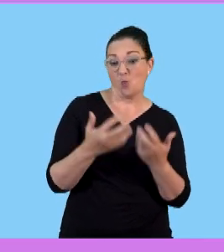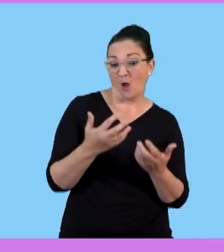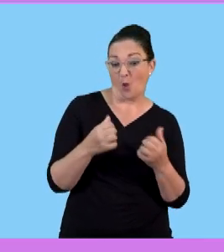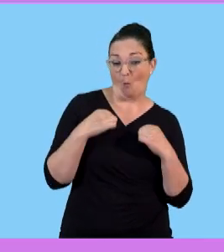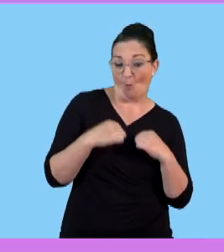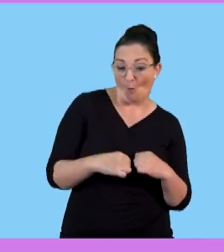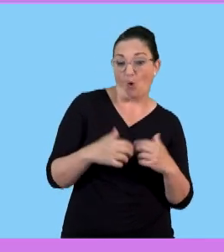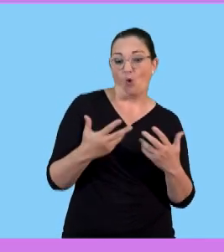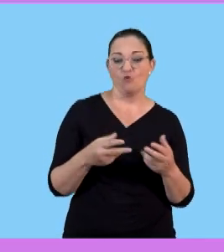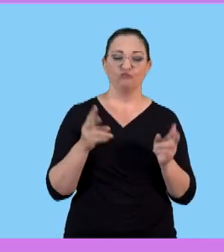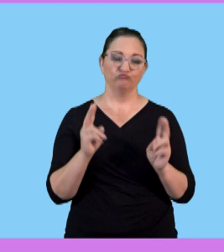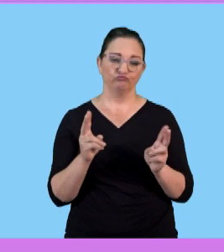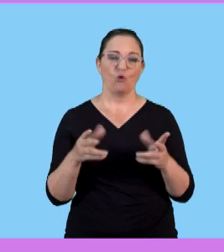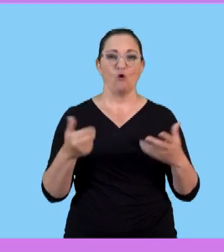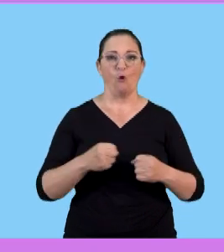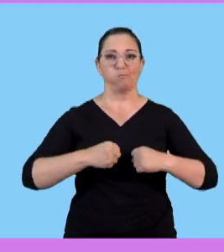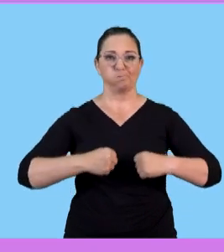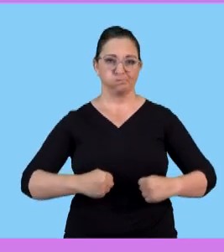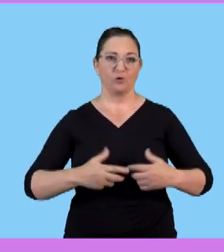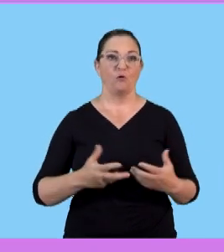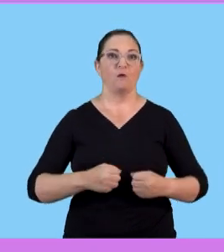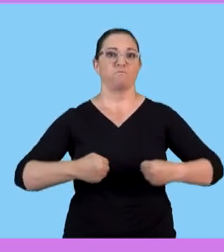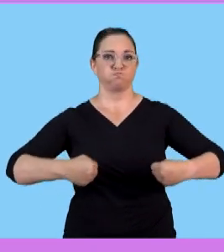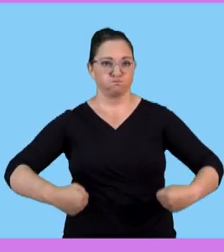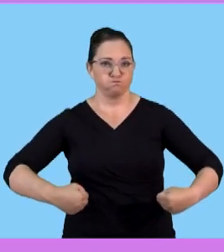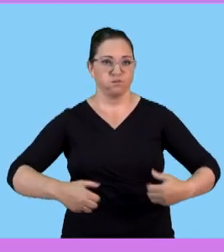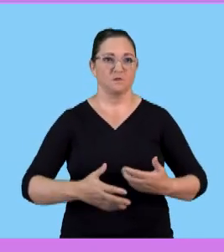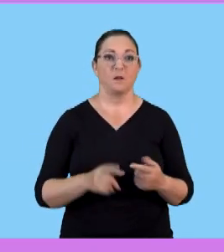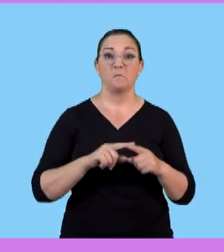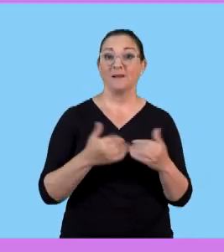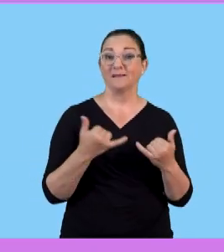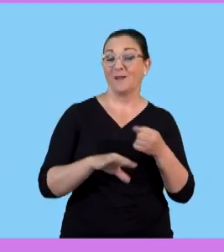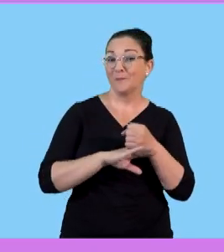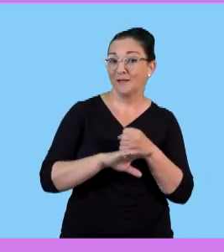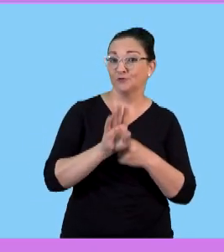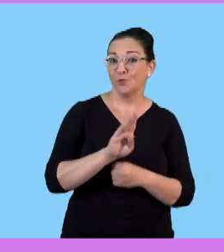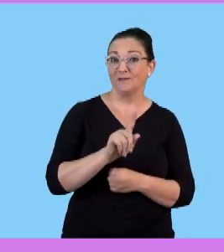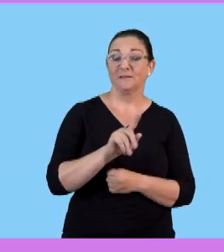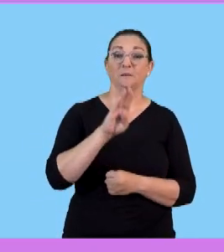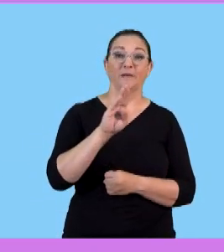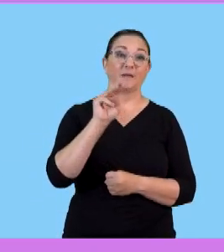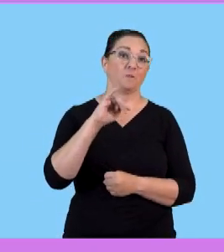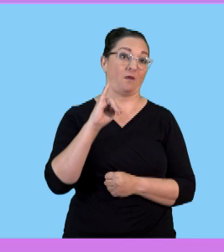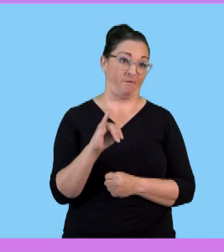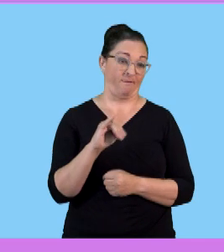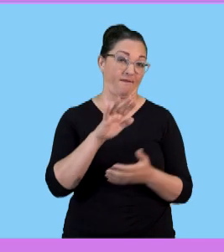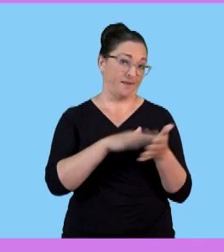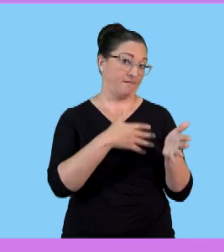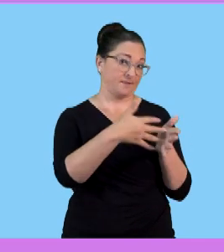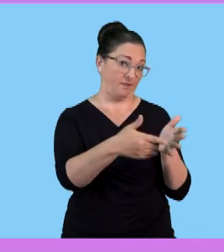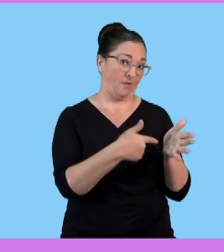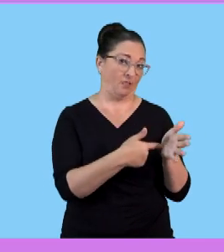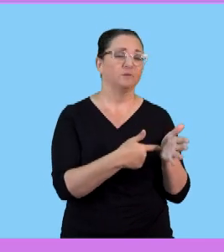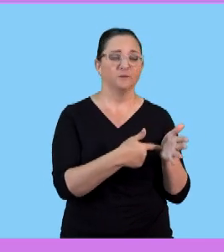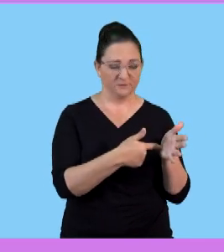as underweight, normal, overweight, or obese based on the BMI classification table. Now,